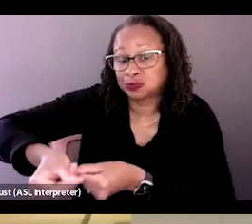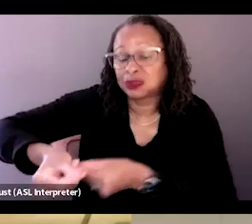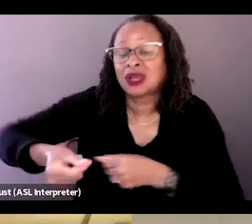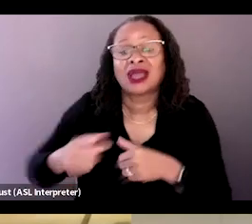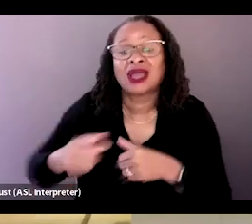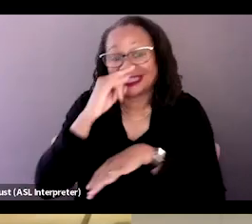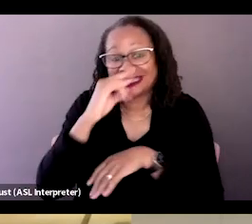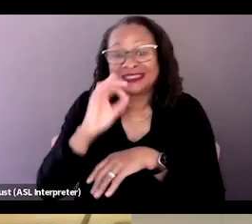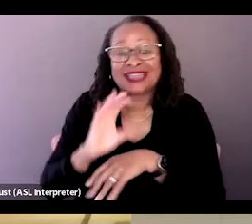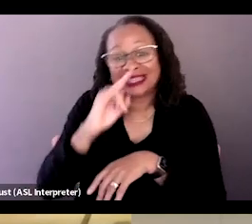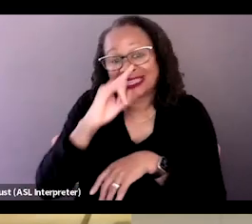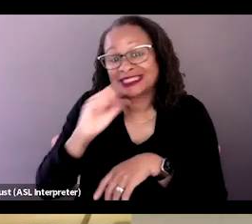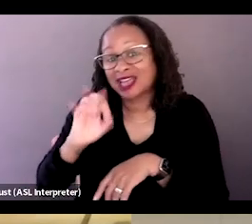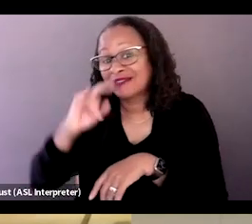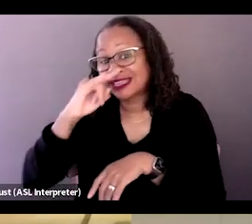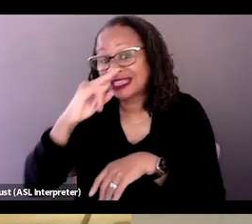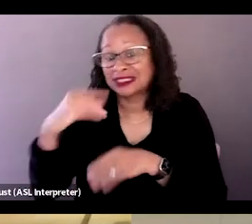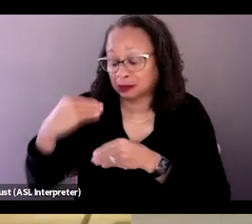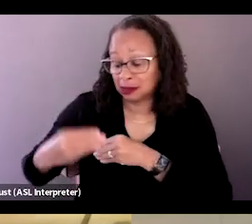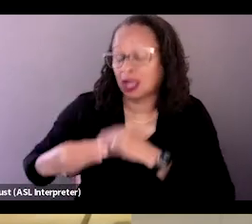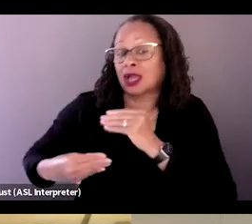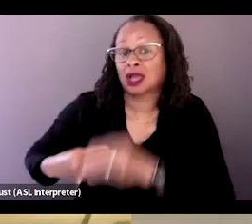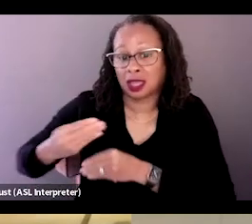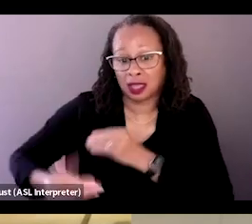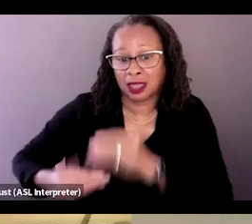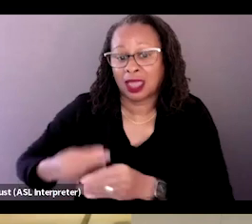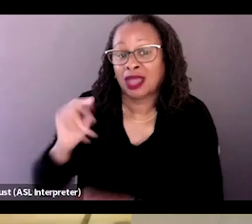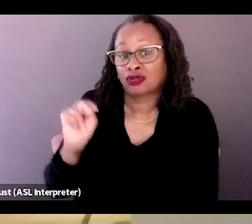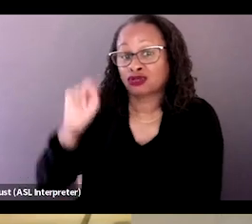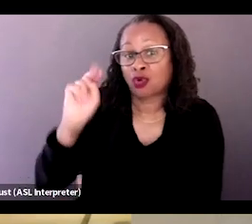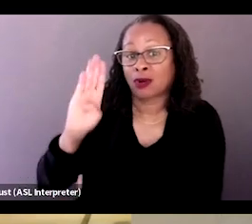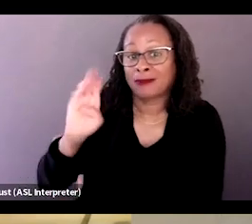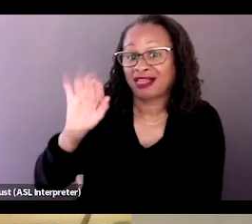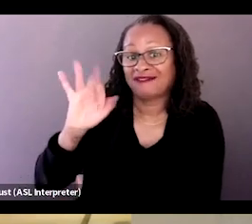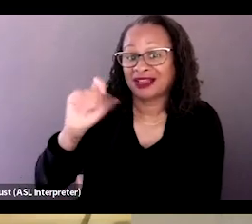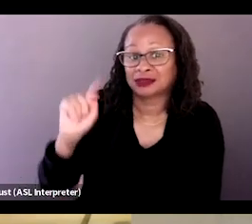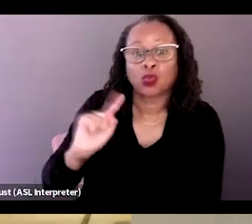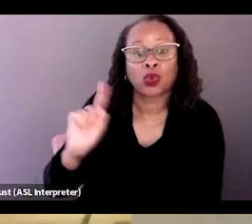of the kids. And it's pretty incredible to see, like in North Belfast where we shot,